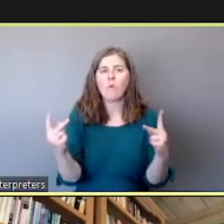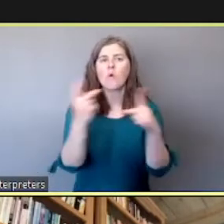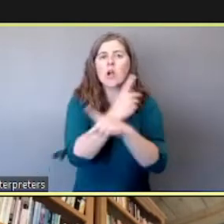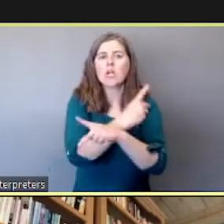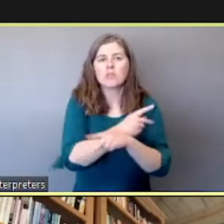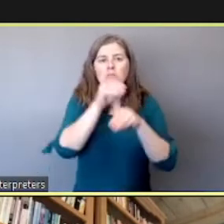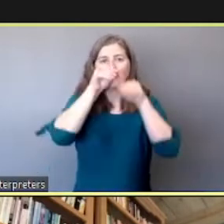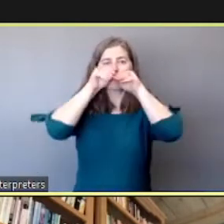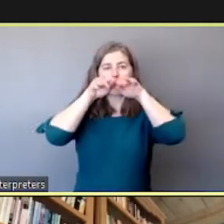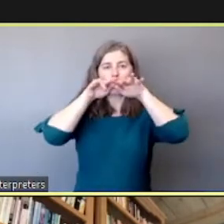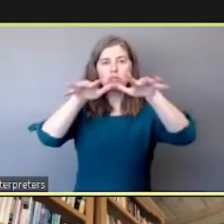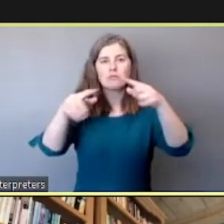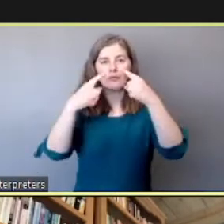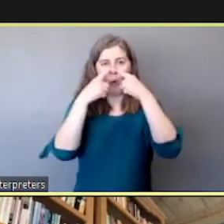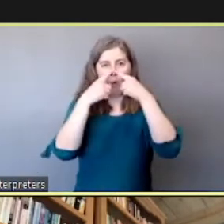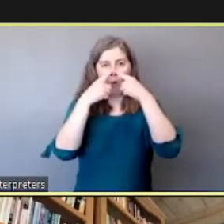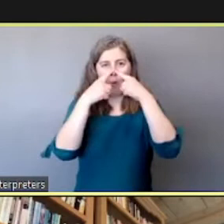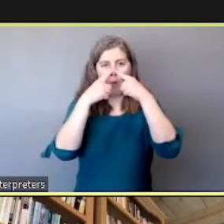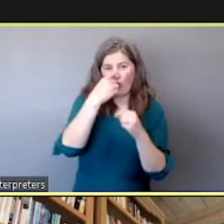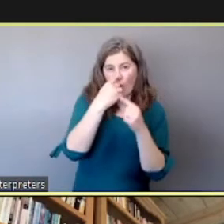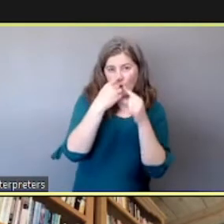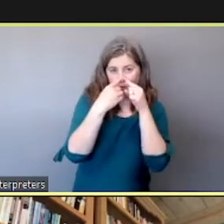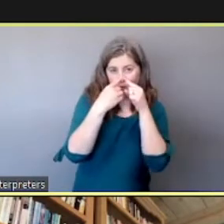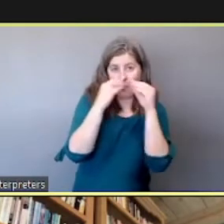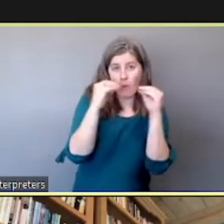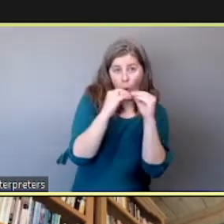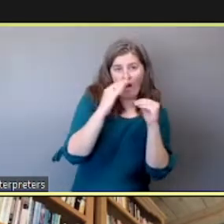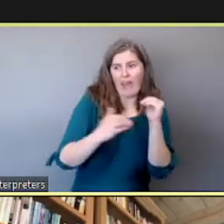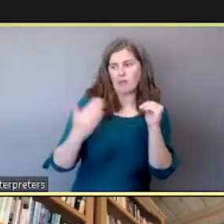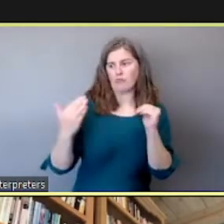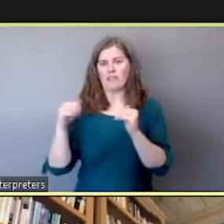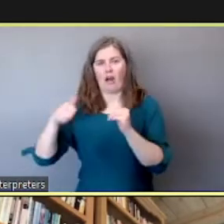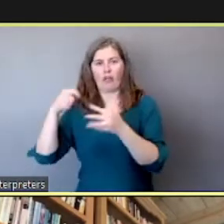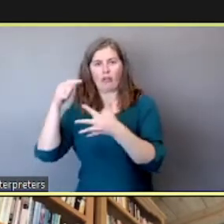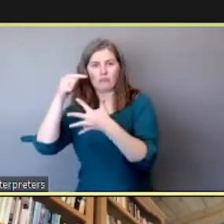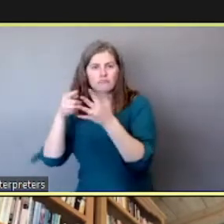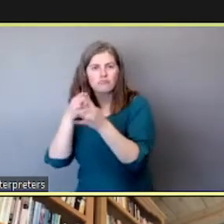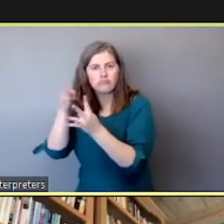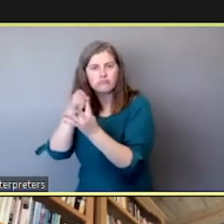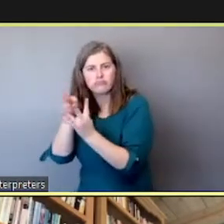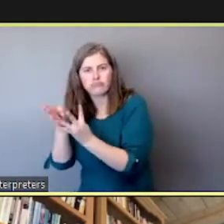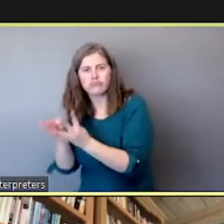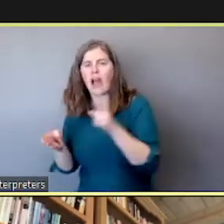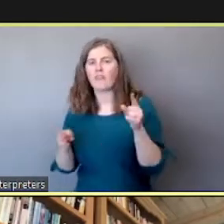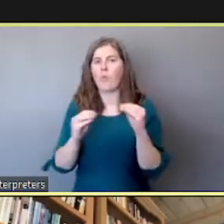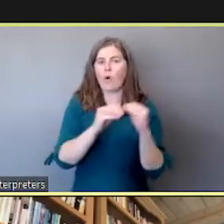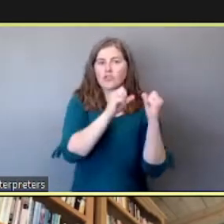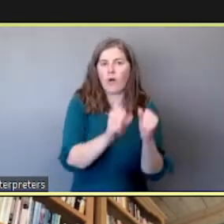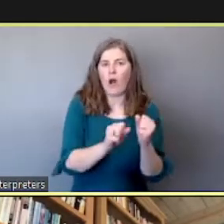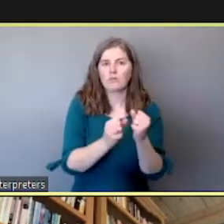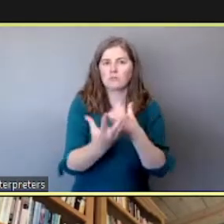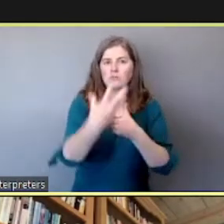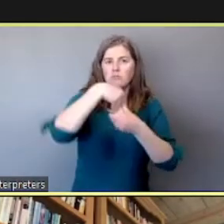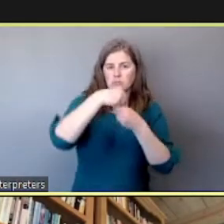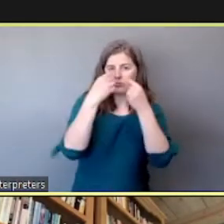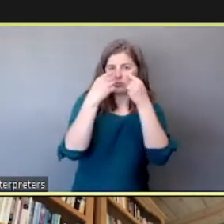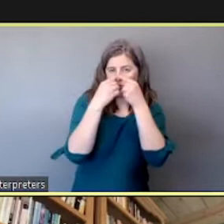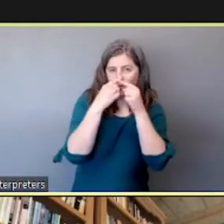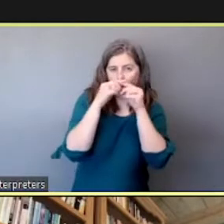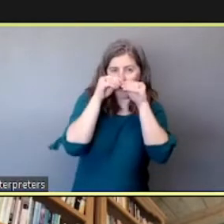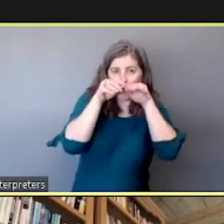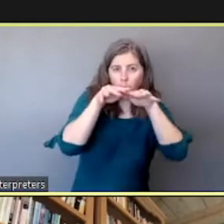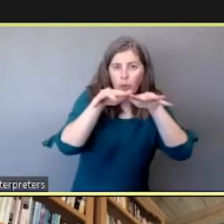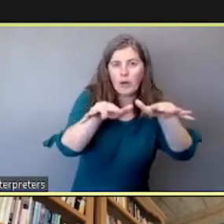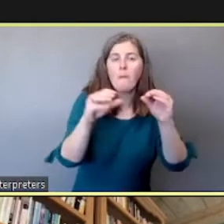nose than previous strains seem to induce. So a lot